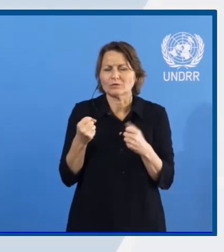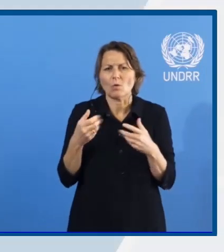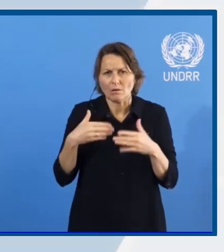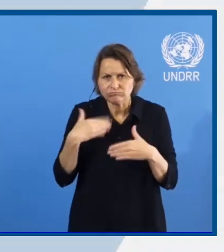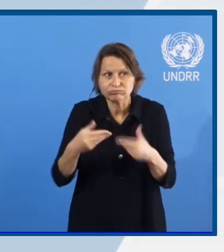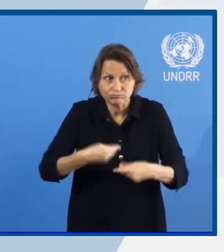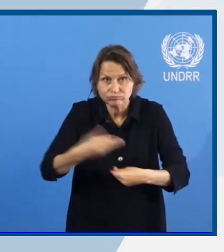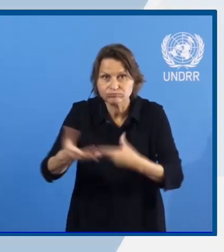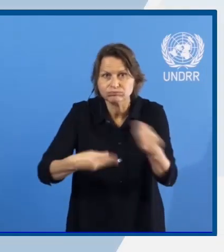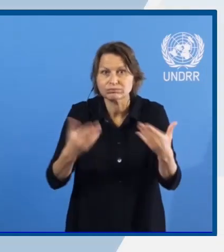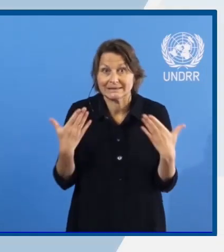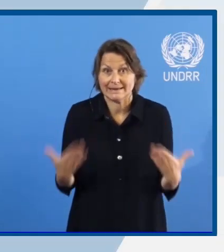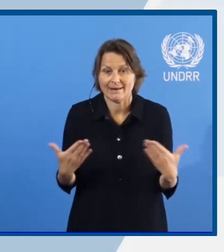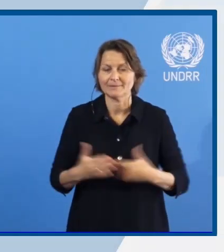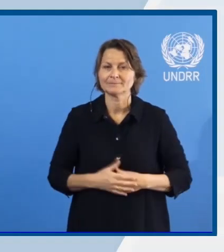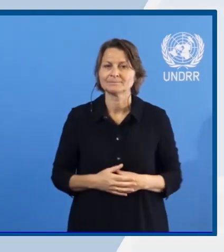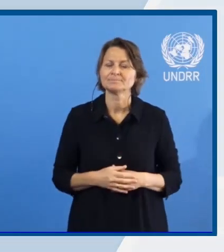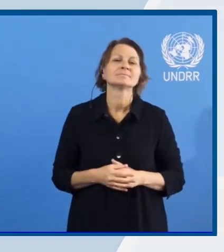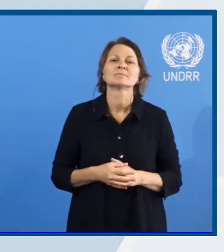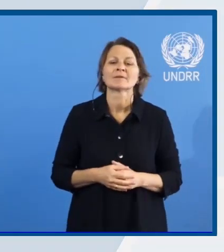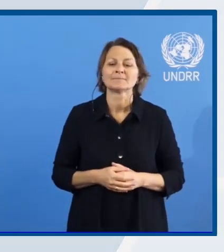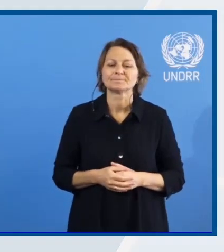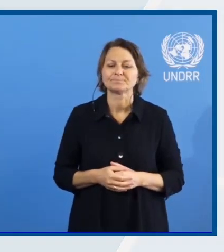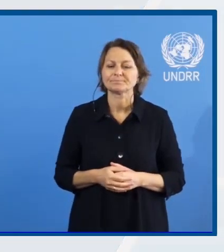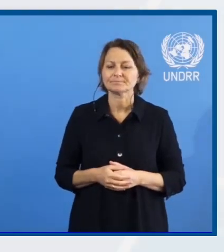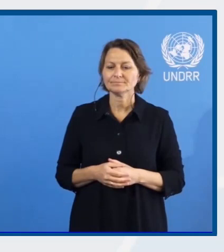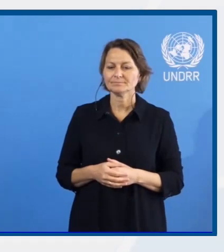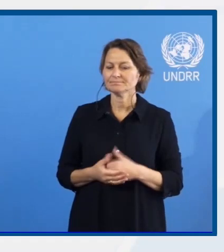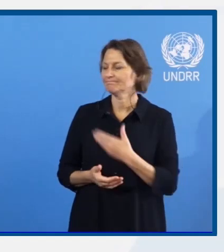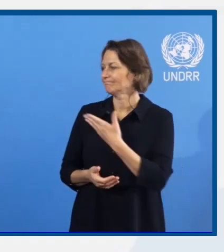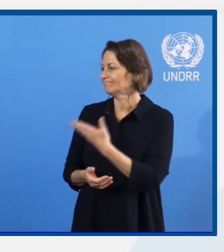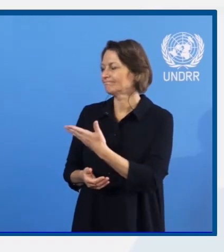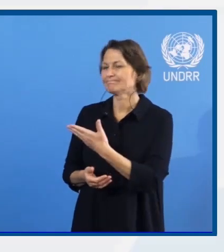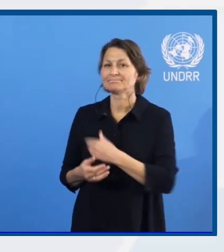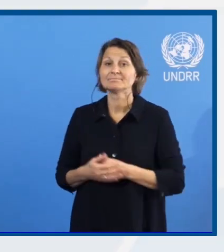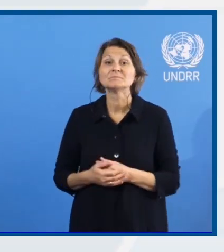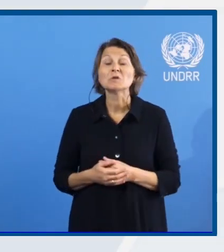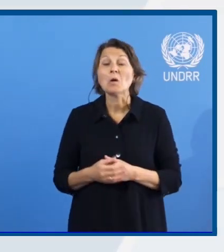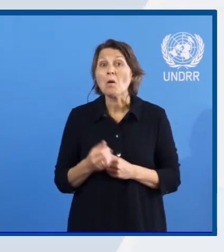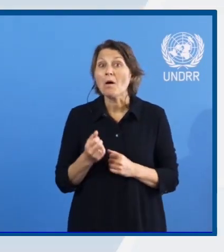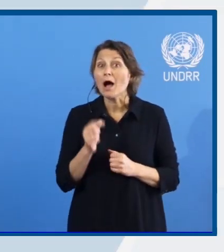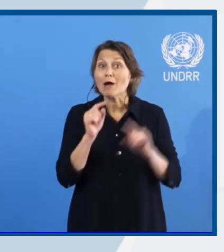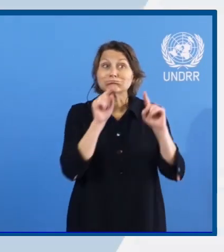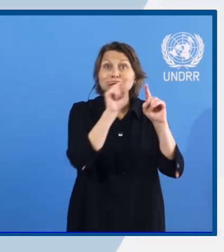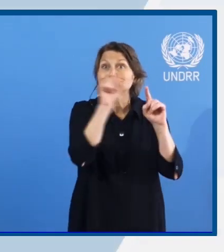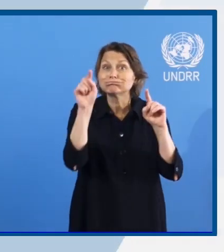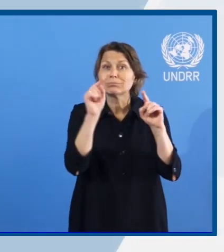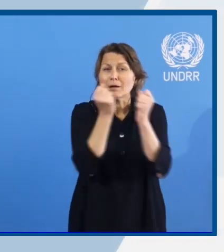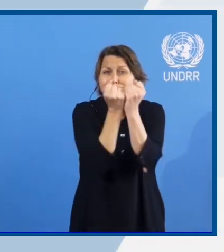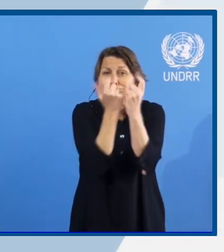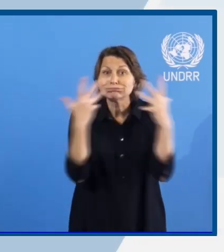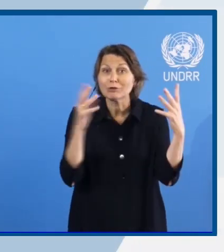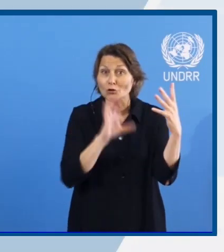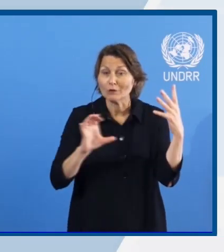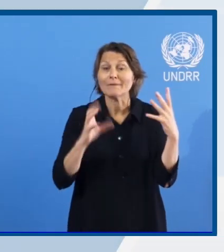agree, because the examples which we have, not that many, not many countries. If